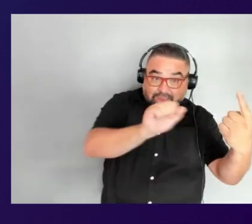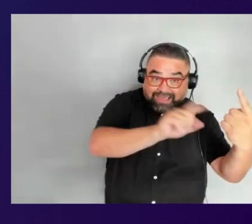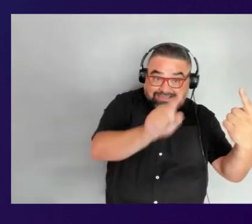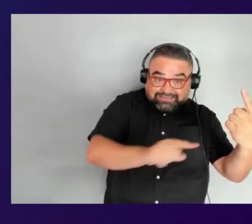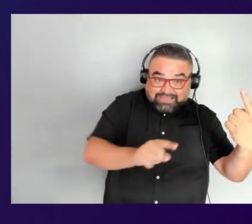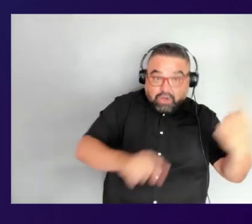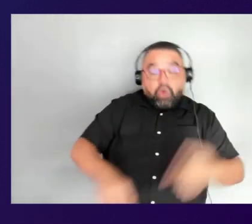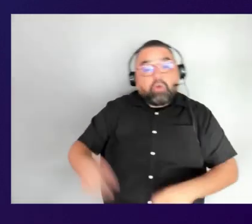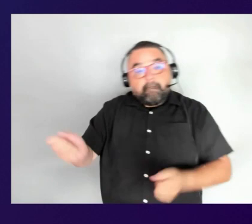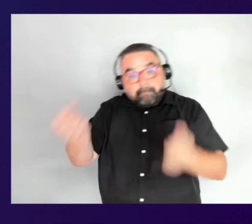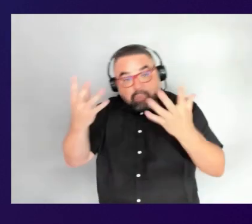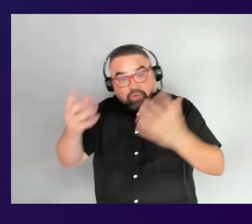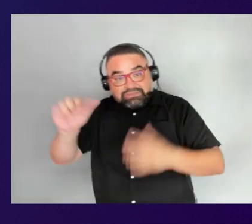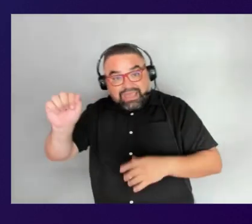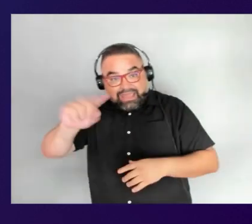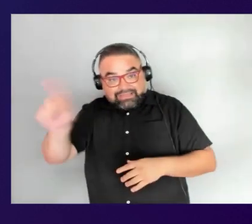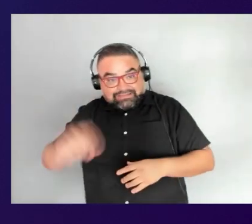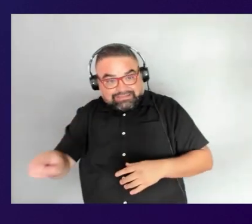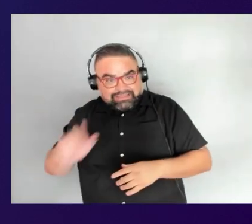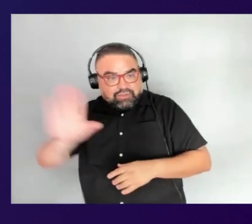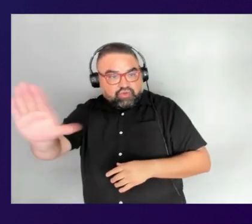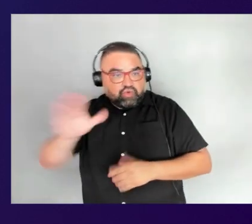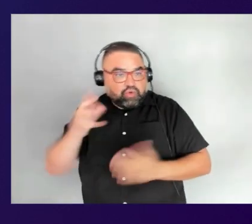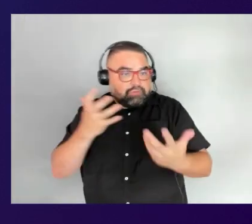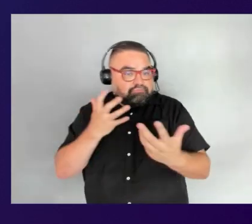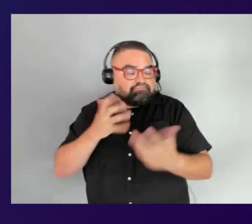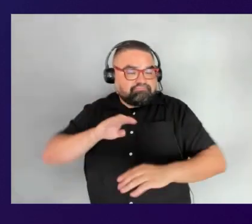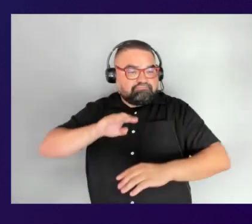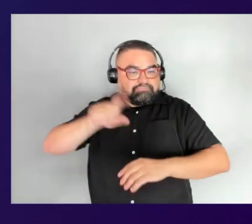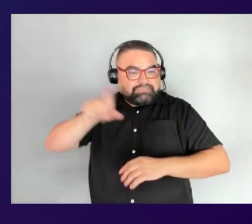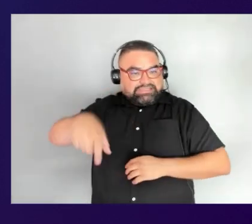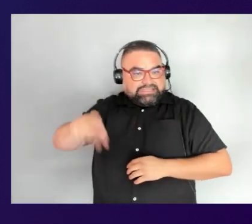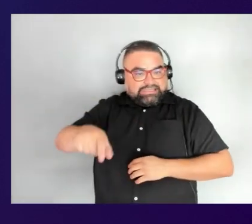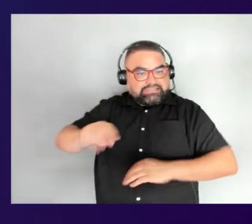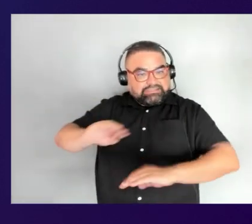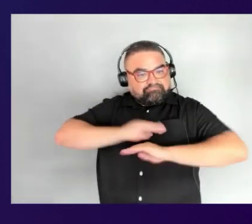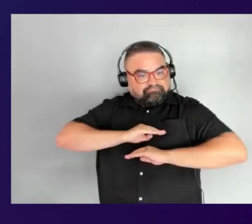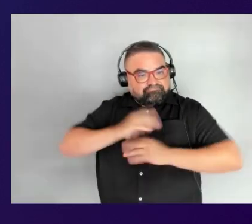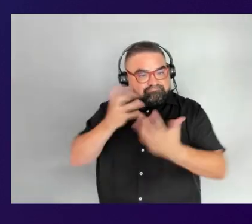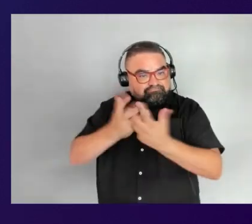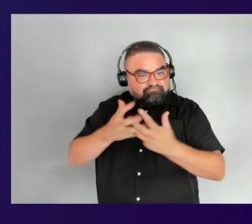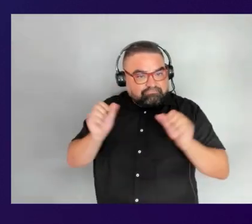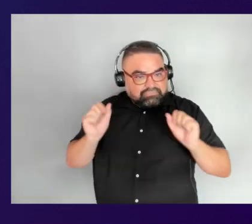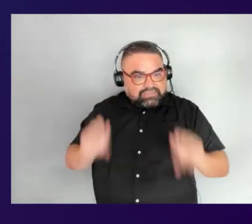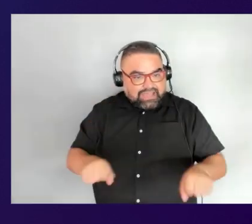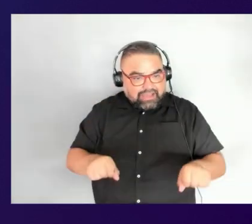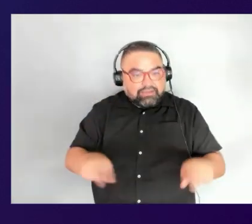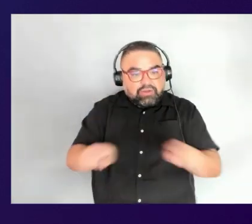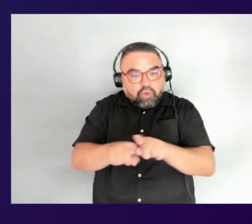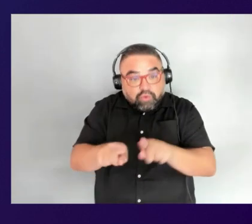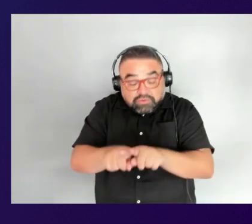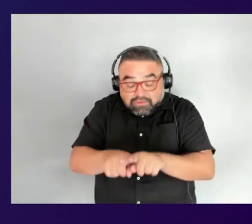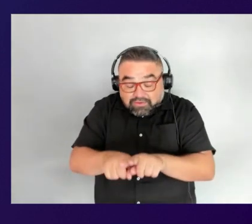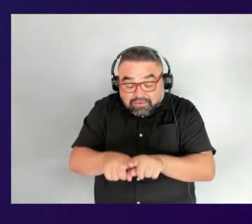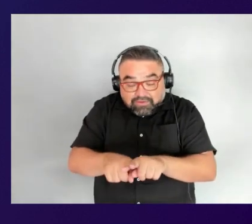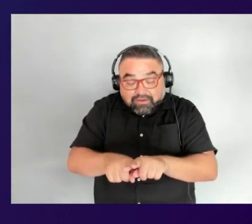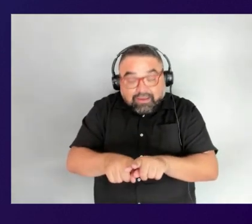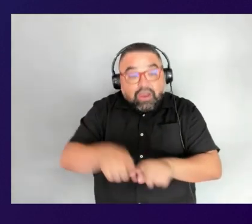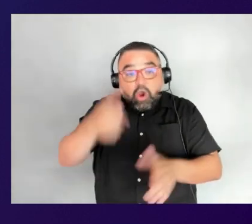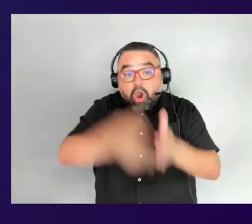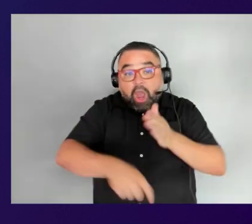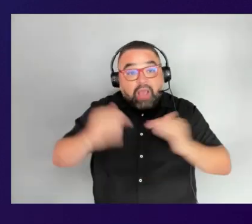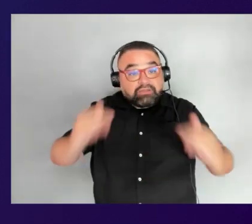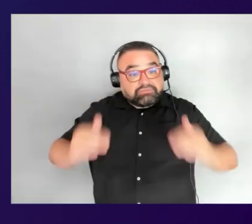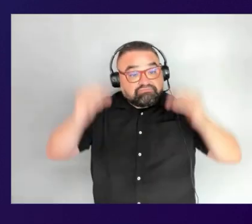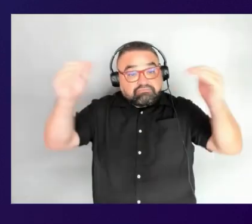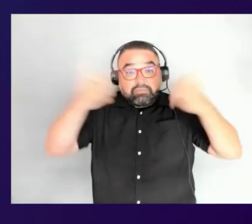availability needs. And with effective rates leveraging data deduplication under a penny per gig, it makes it a very cost-effective way to deploy a